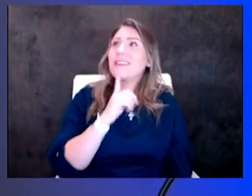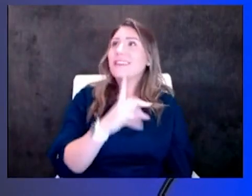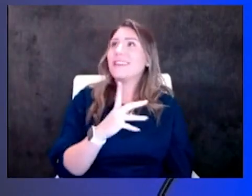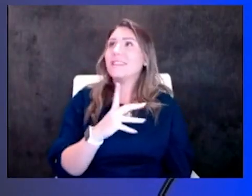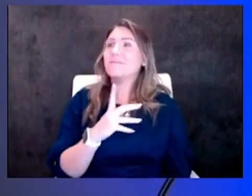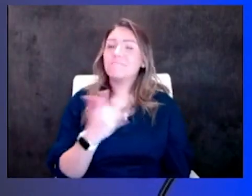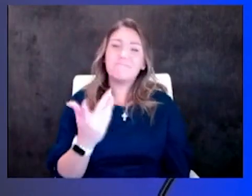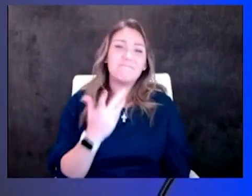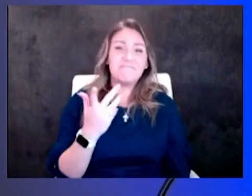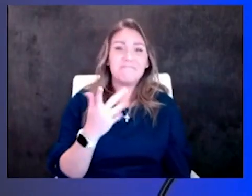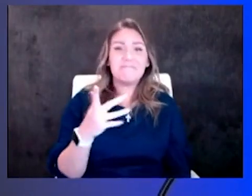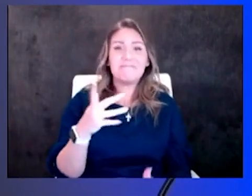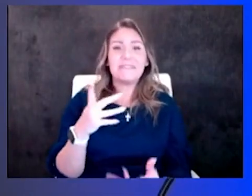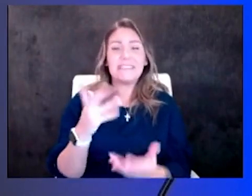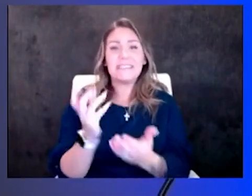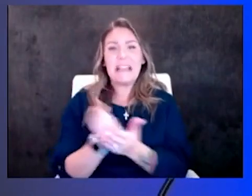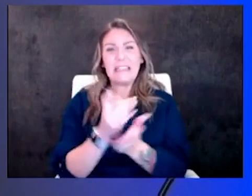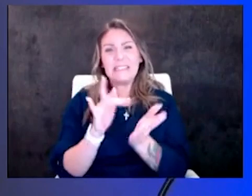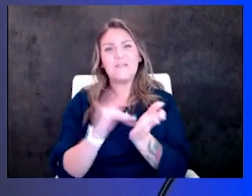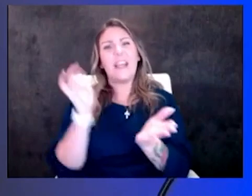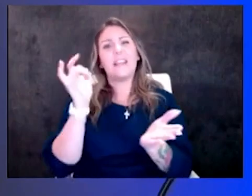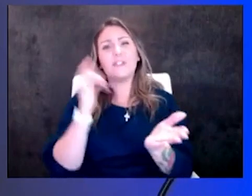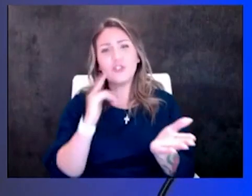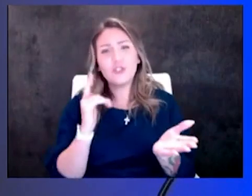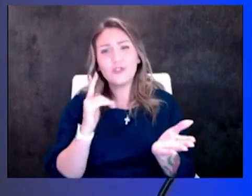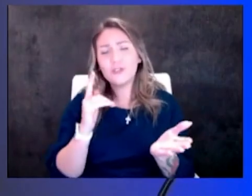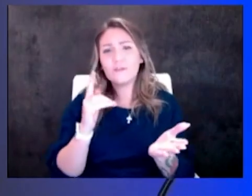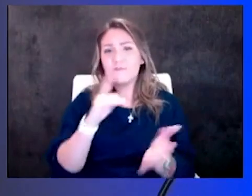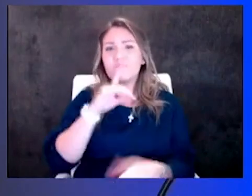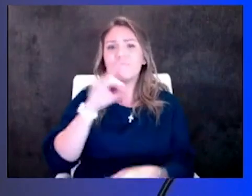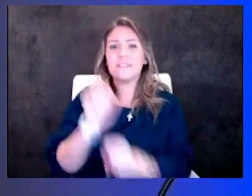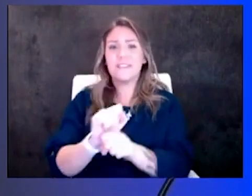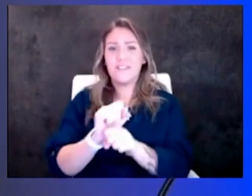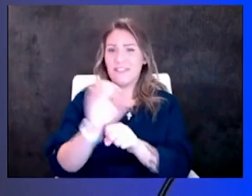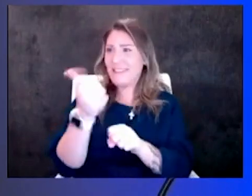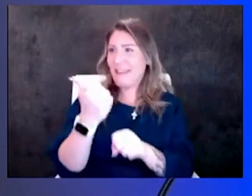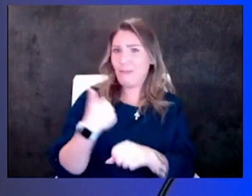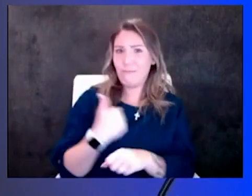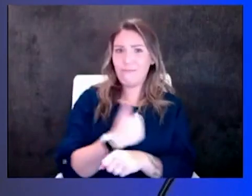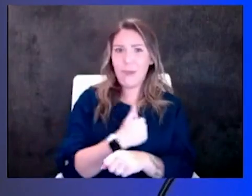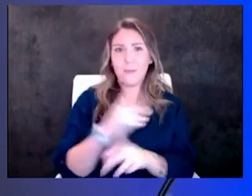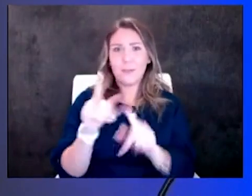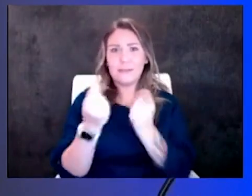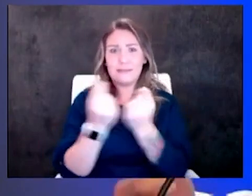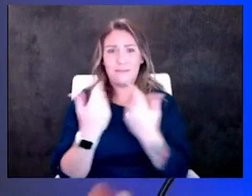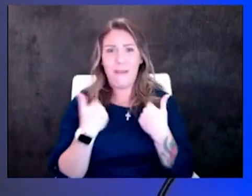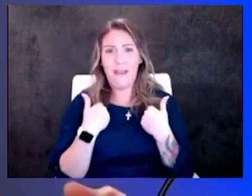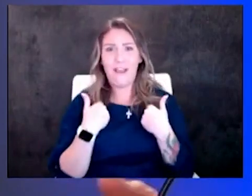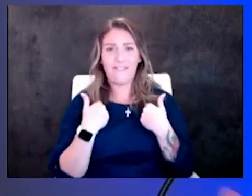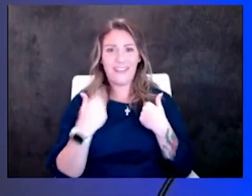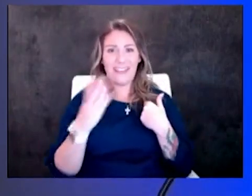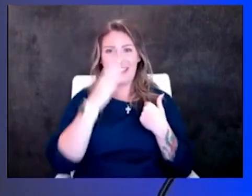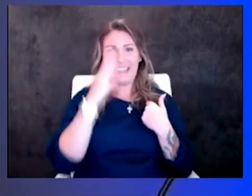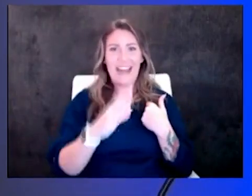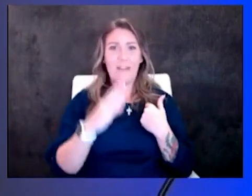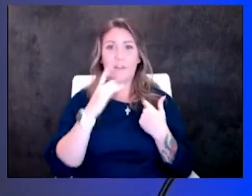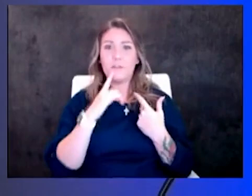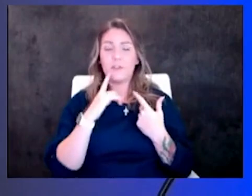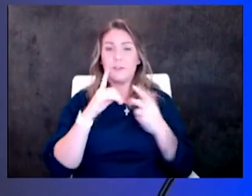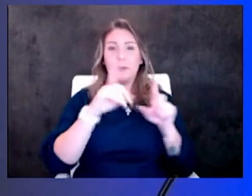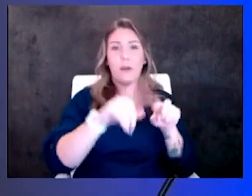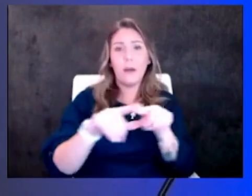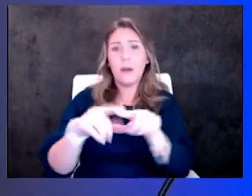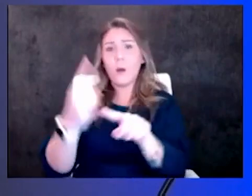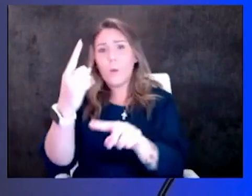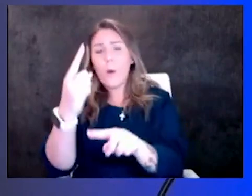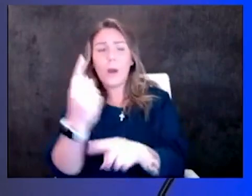the dedication that the other members of our team have for this. This never rests on one or two individuals. It rests